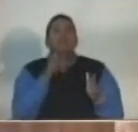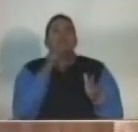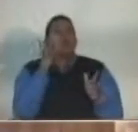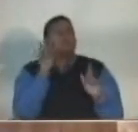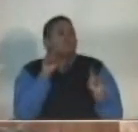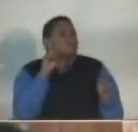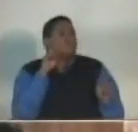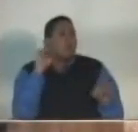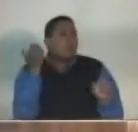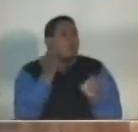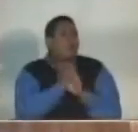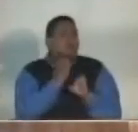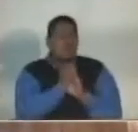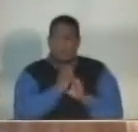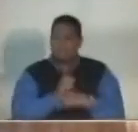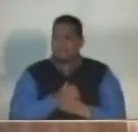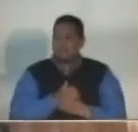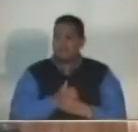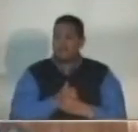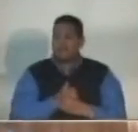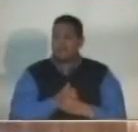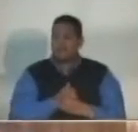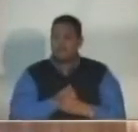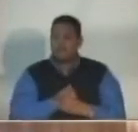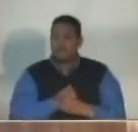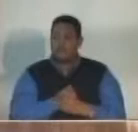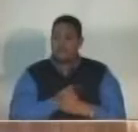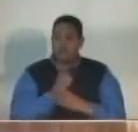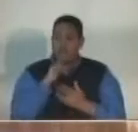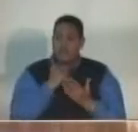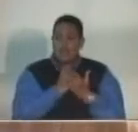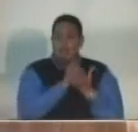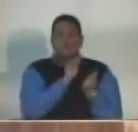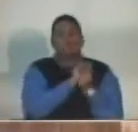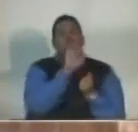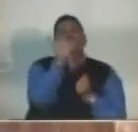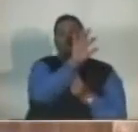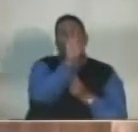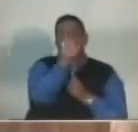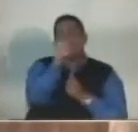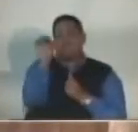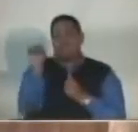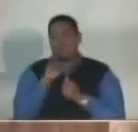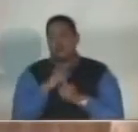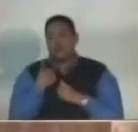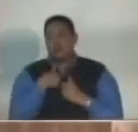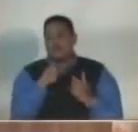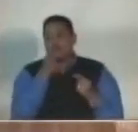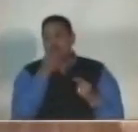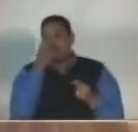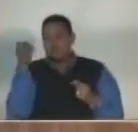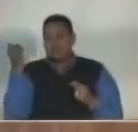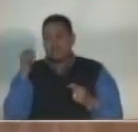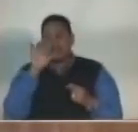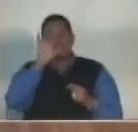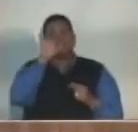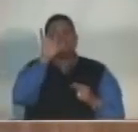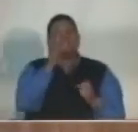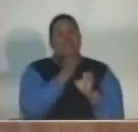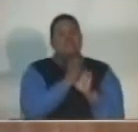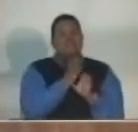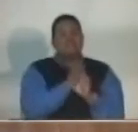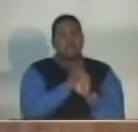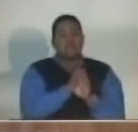entering for any examinations. And where necessary, we've helped with their fees. We have been doing better at the CSEC